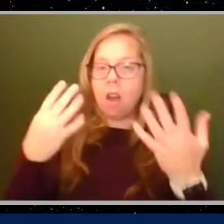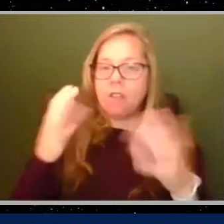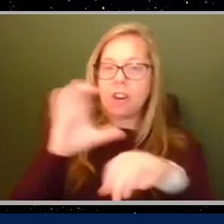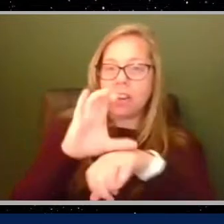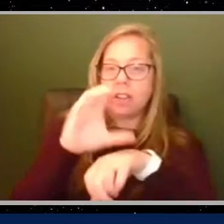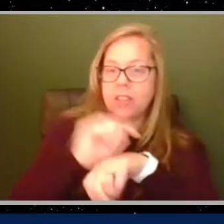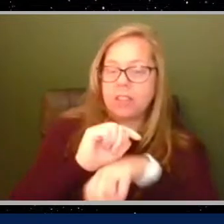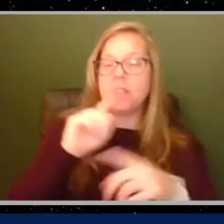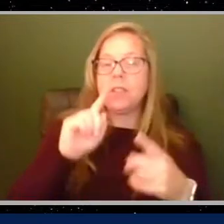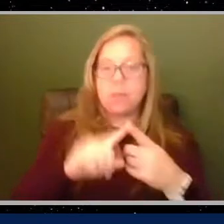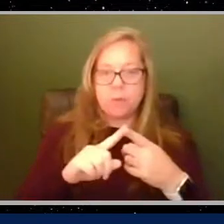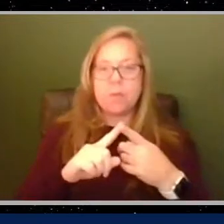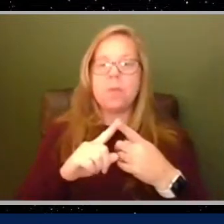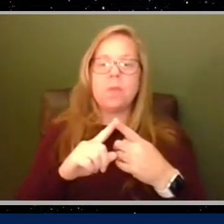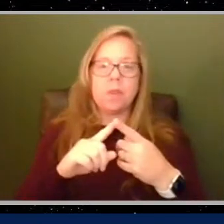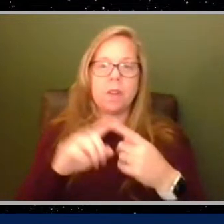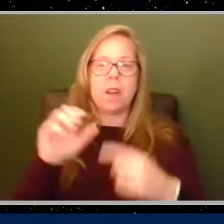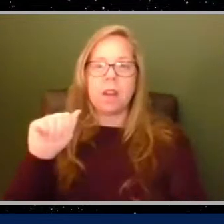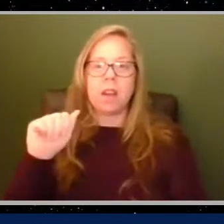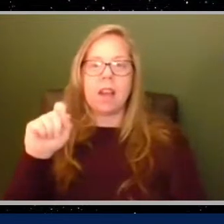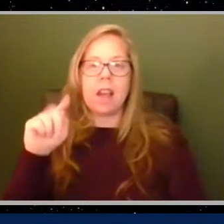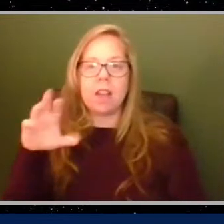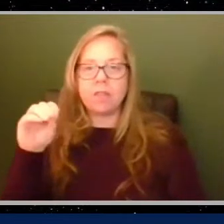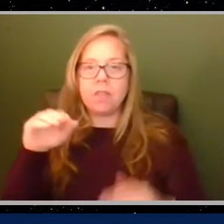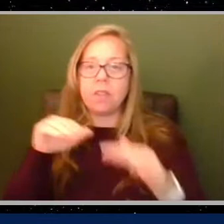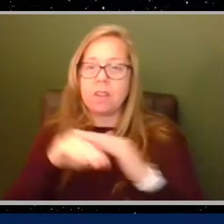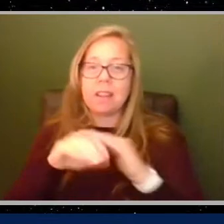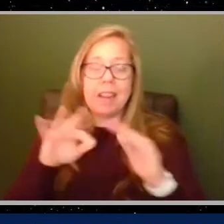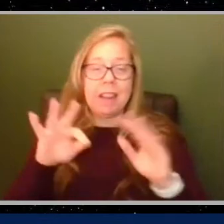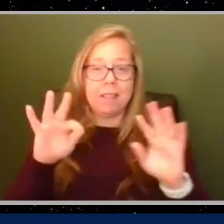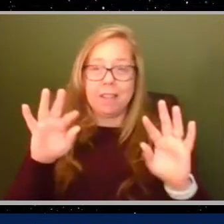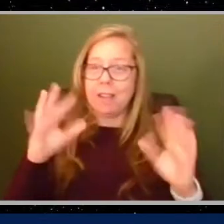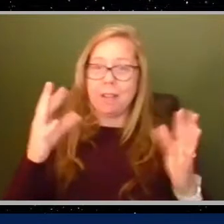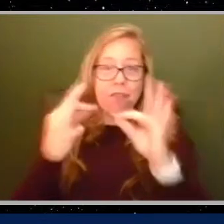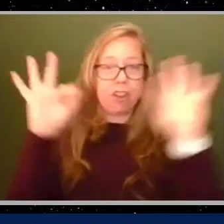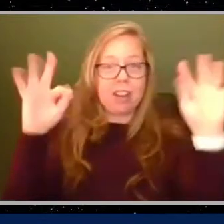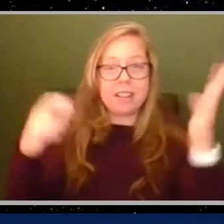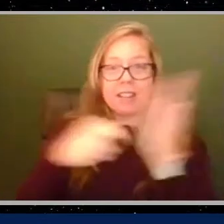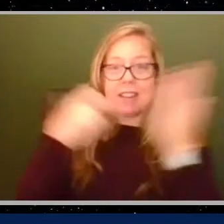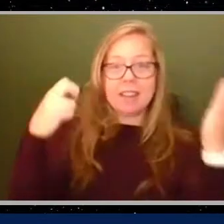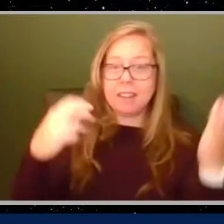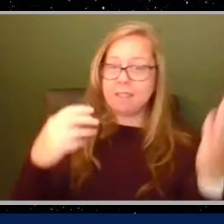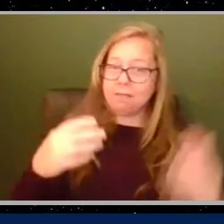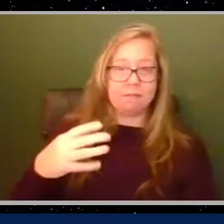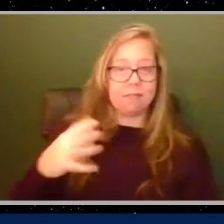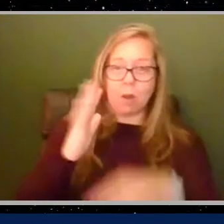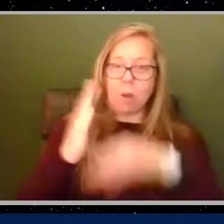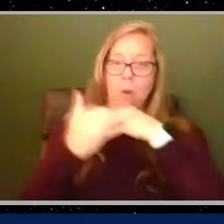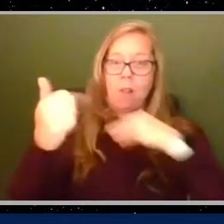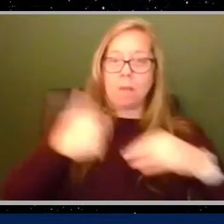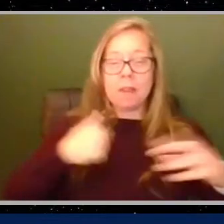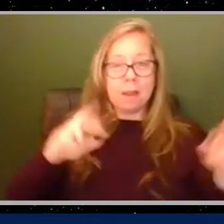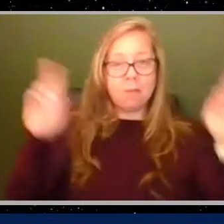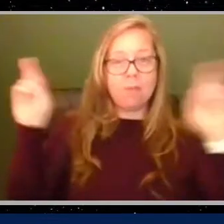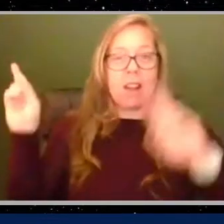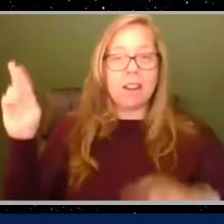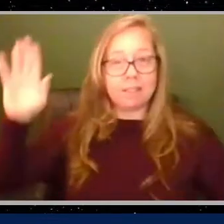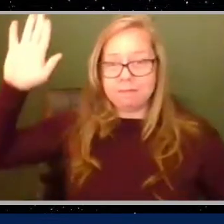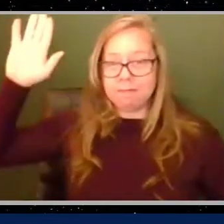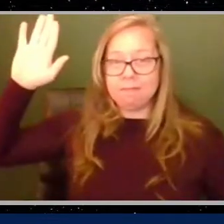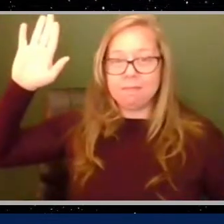that expertise is there. So hey, if it's a golden ticket, hey, I want to go. Gotcha. I don't